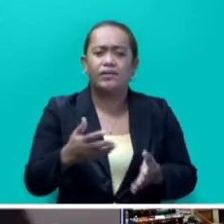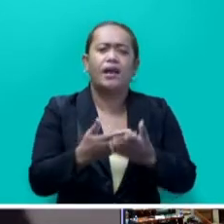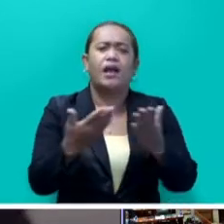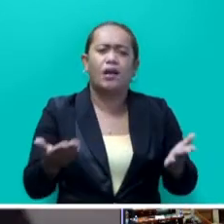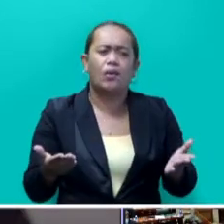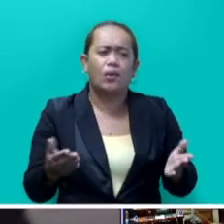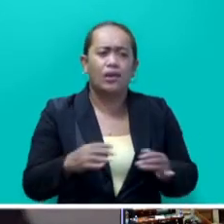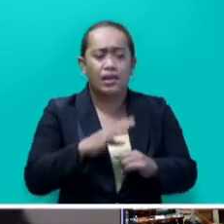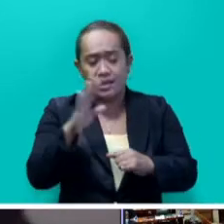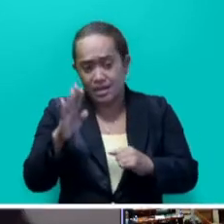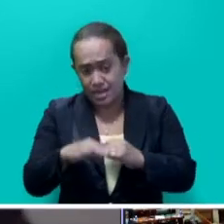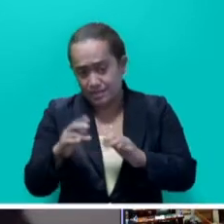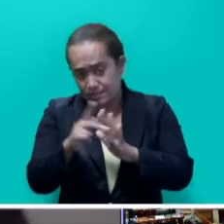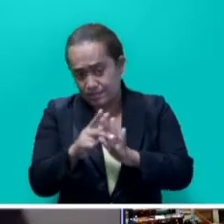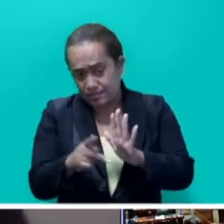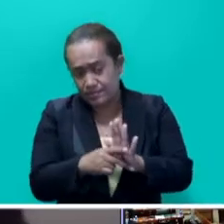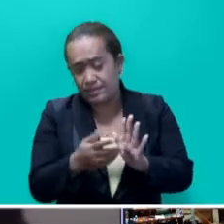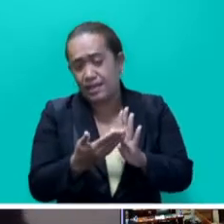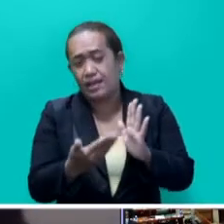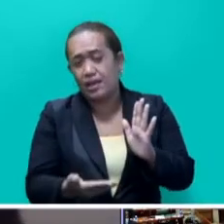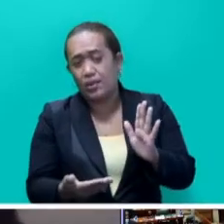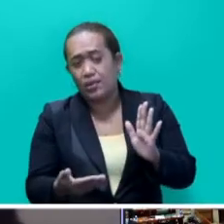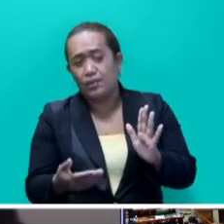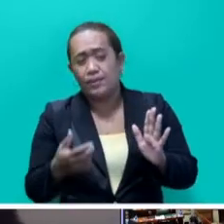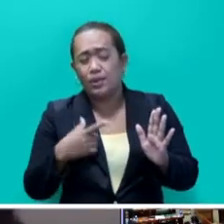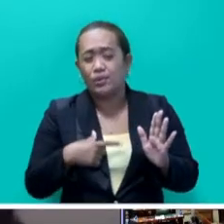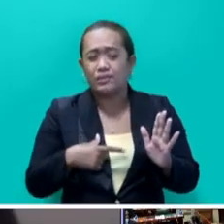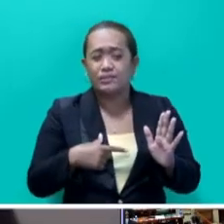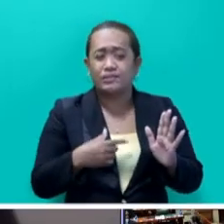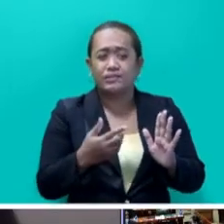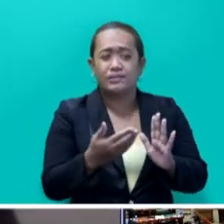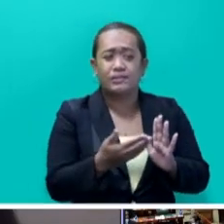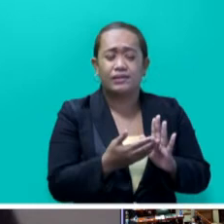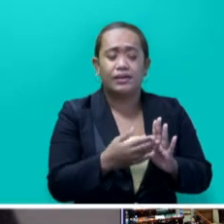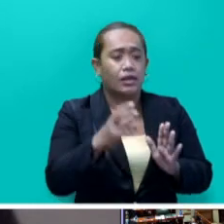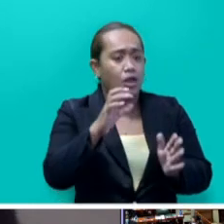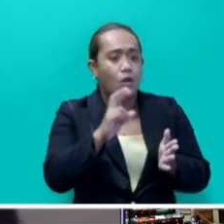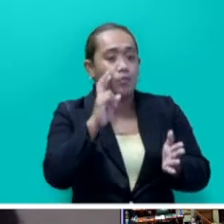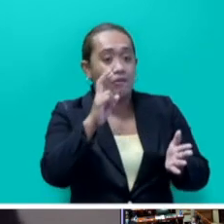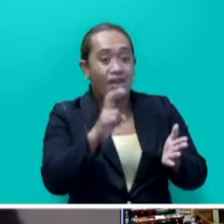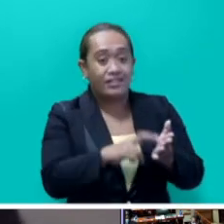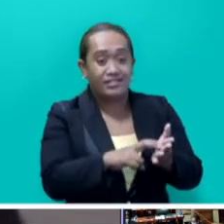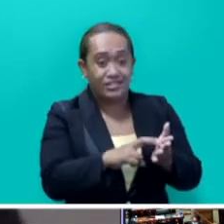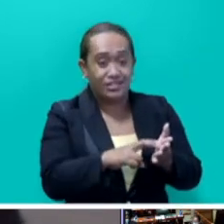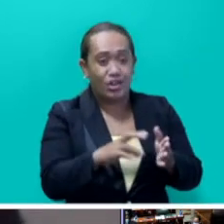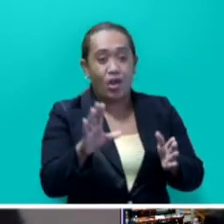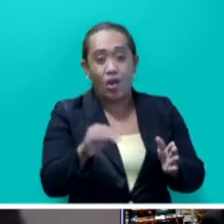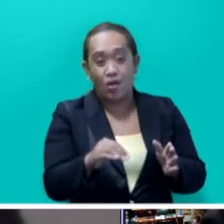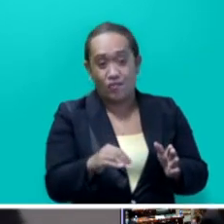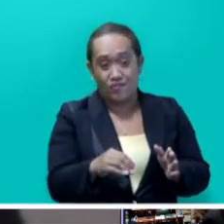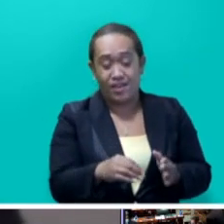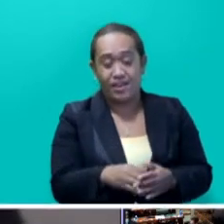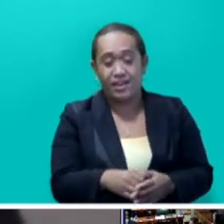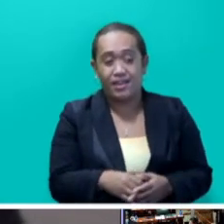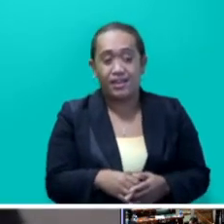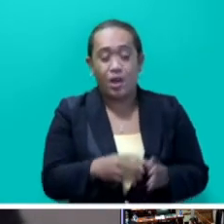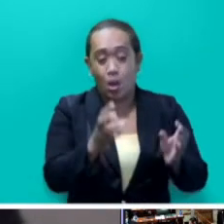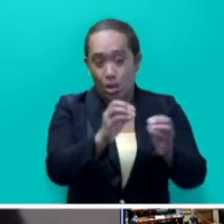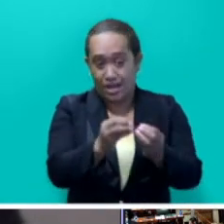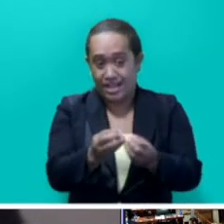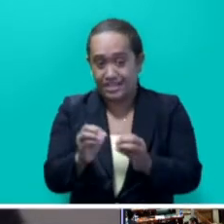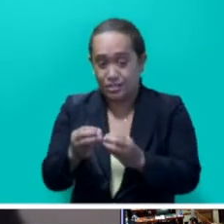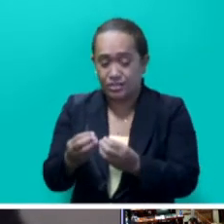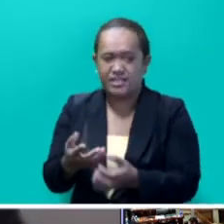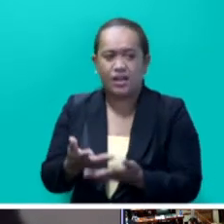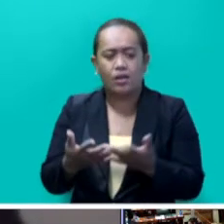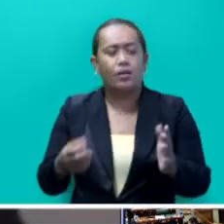last policy objective addresses the disparity which does not provide for the registration of charitable religious educational organizations. And I think enough has been